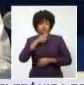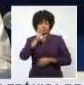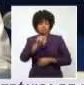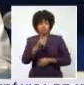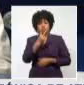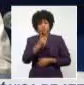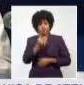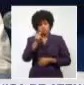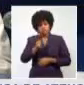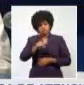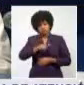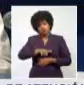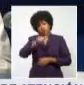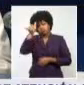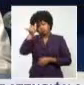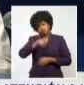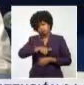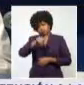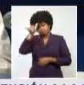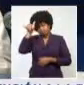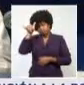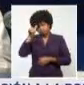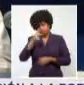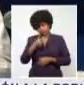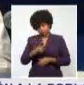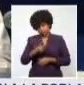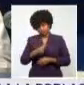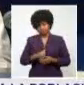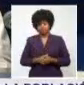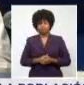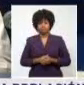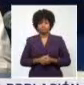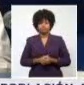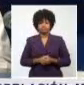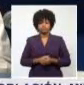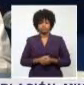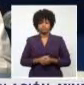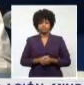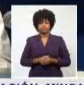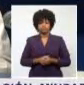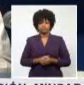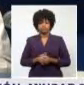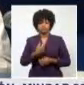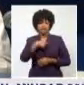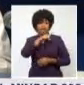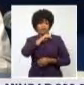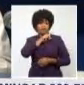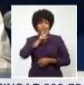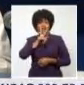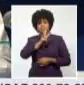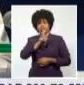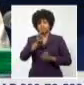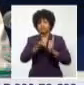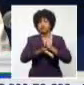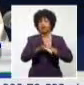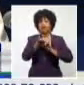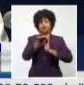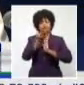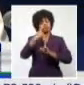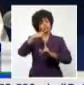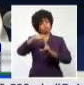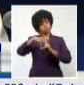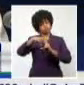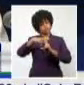We always mention the two people who were evacuated, and on the day there were